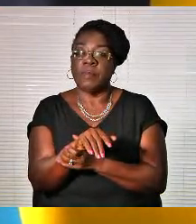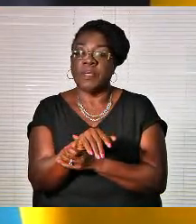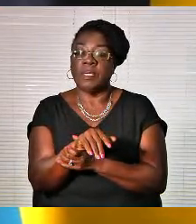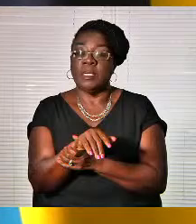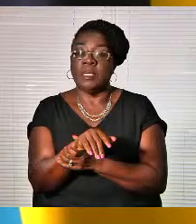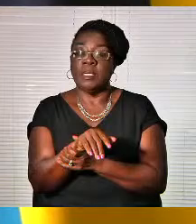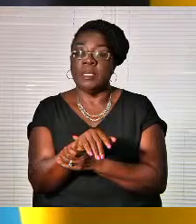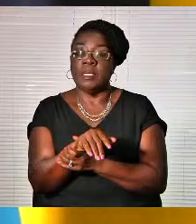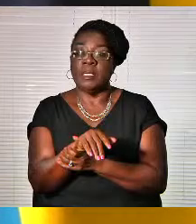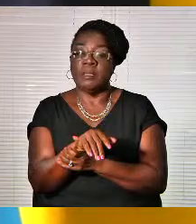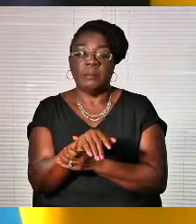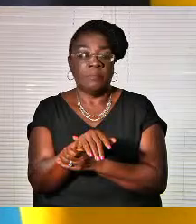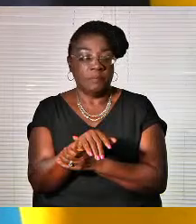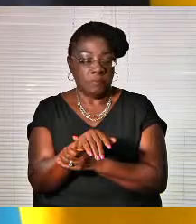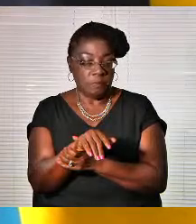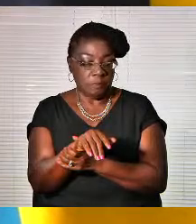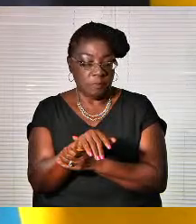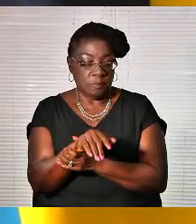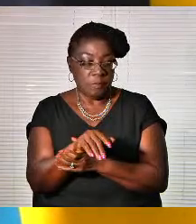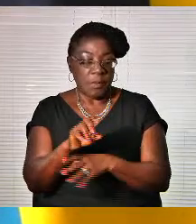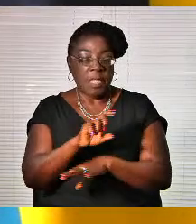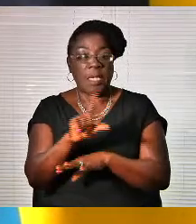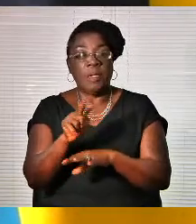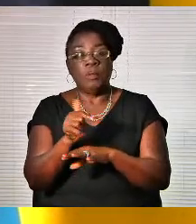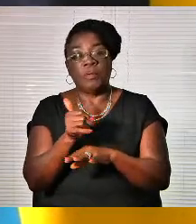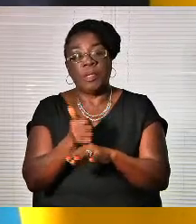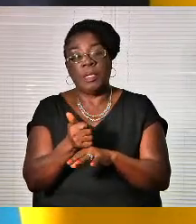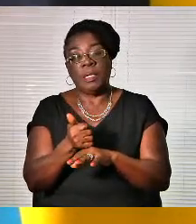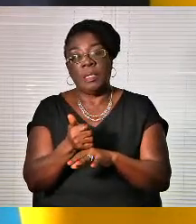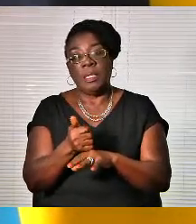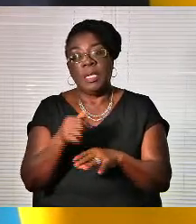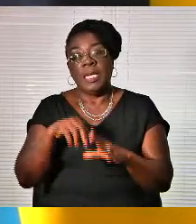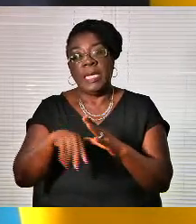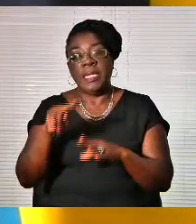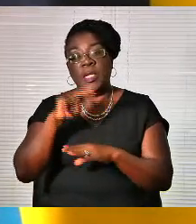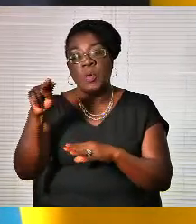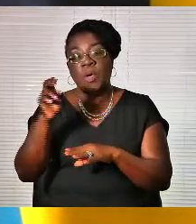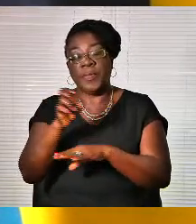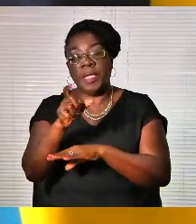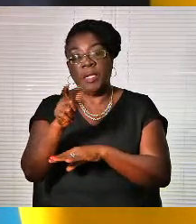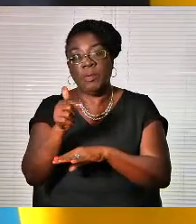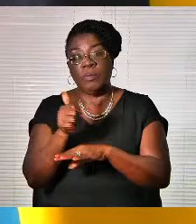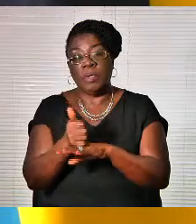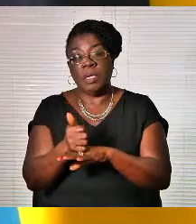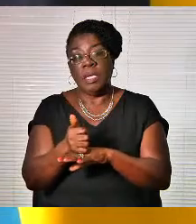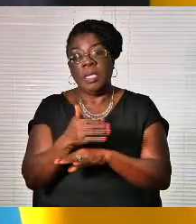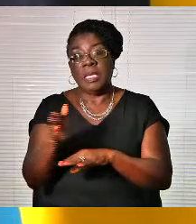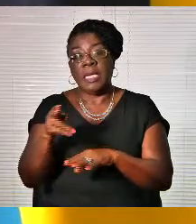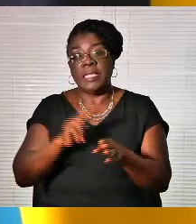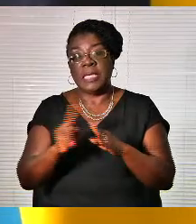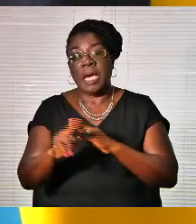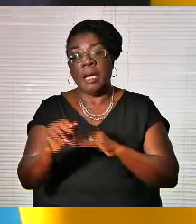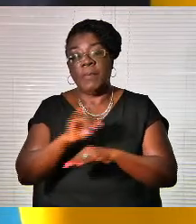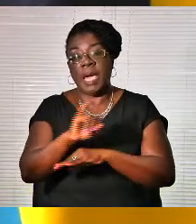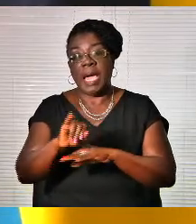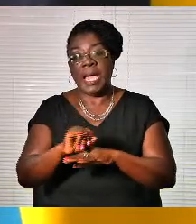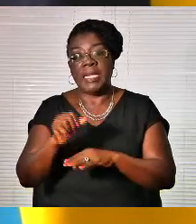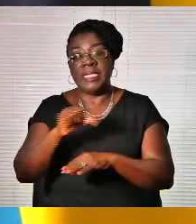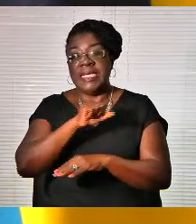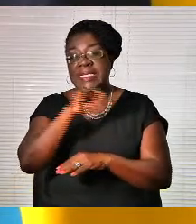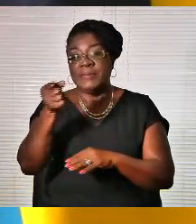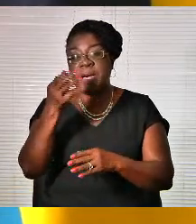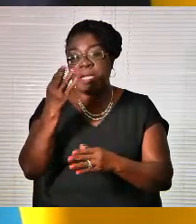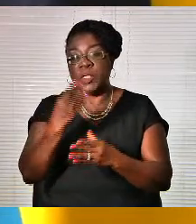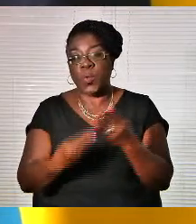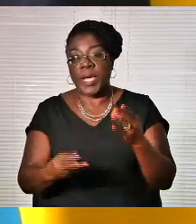I'll do the breakdown as it pertains to Eleuthera. In the north, that is Harbor Island, Spanish Wells,